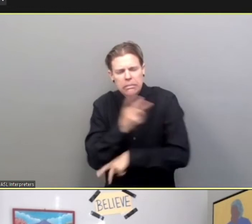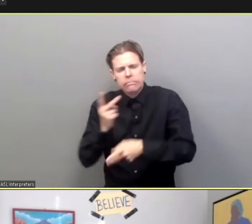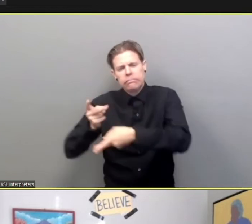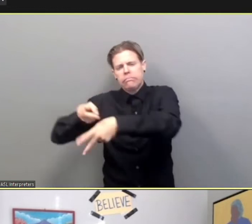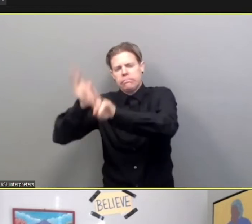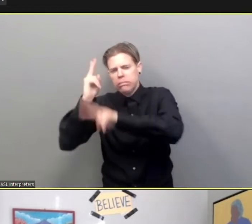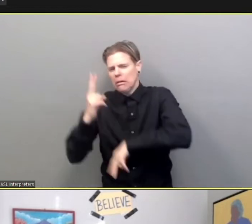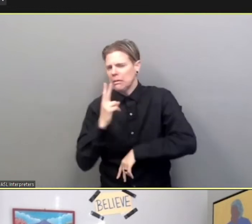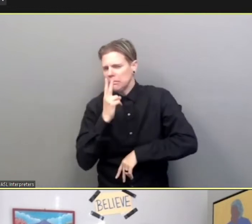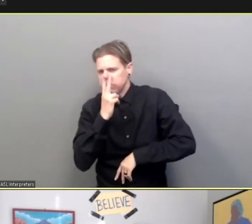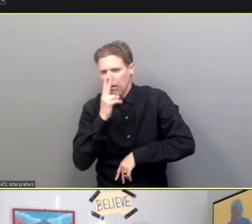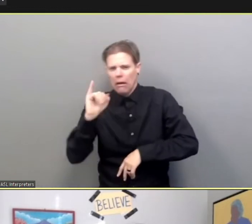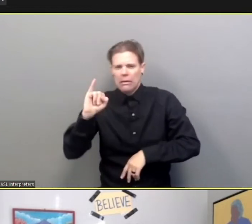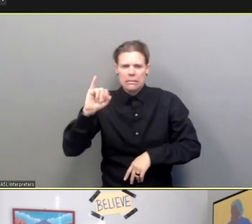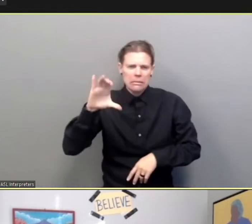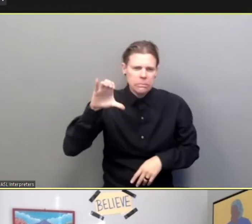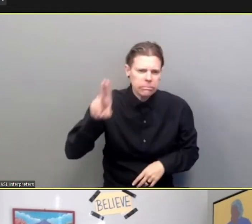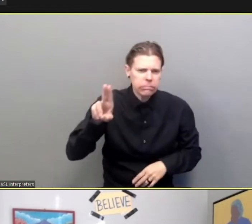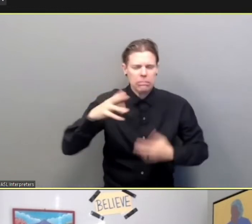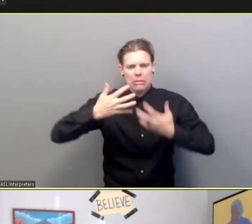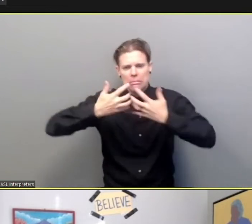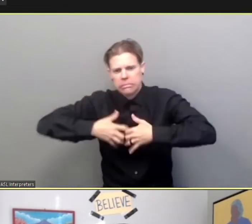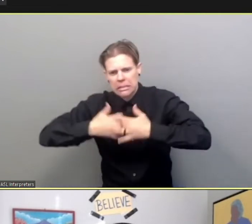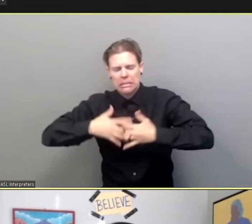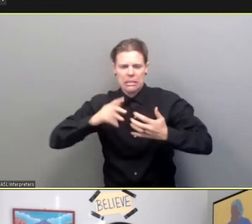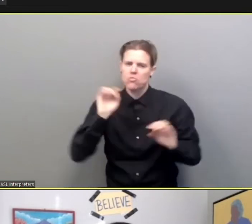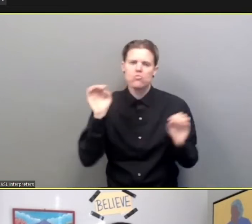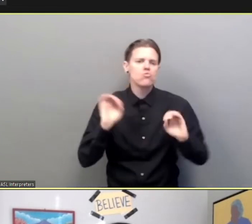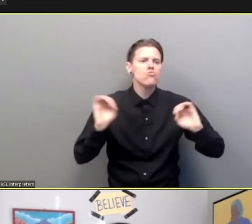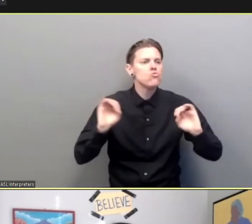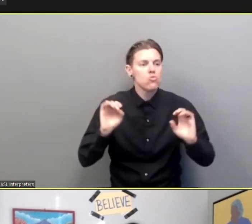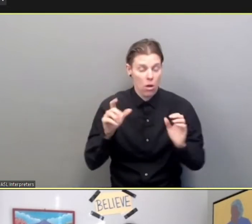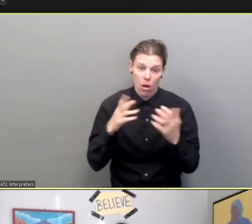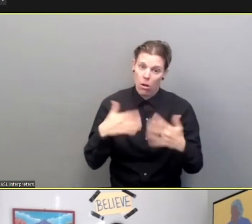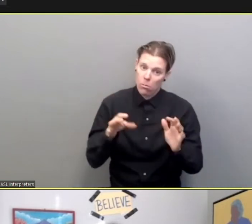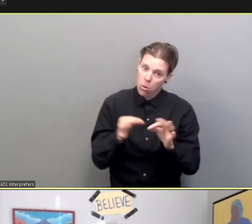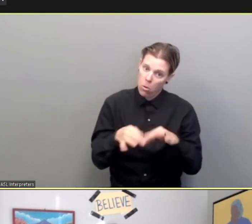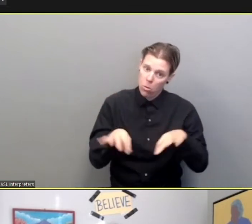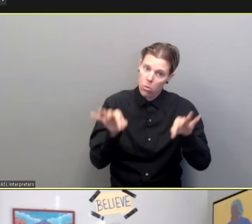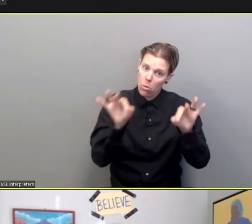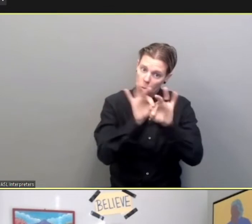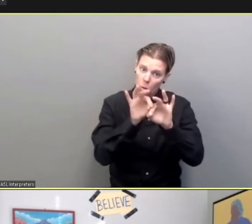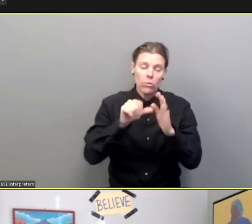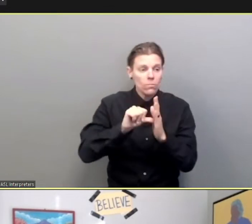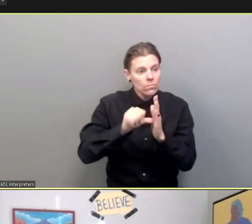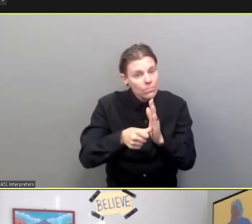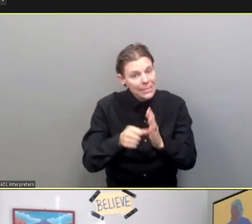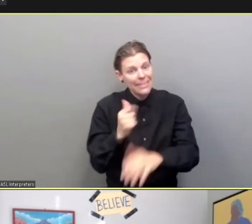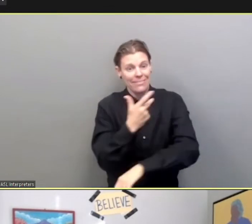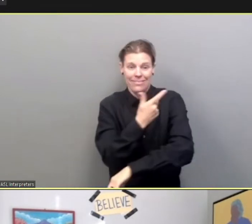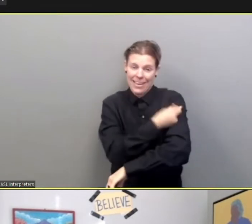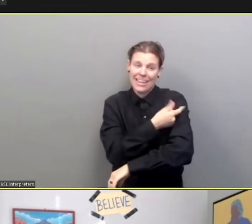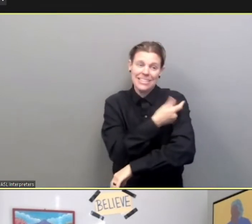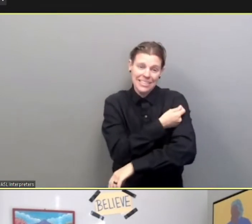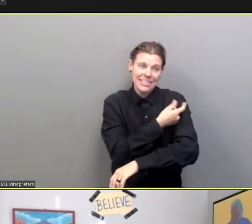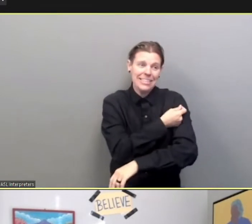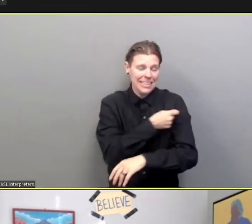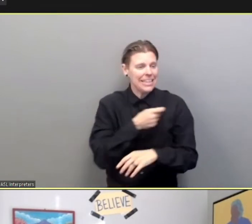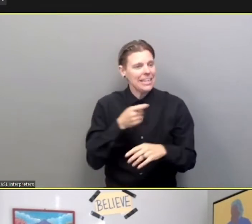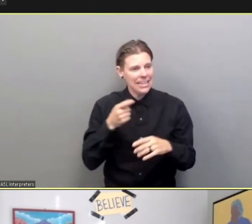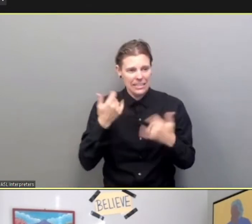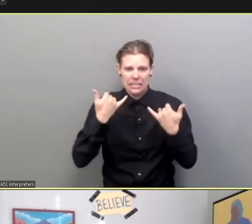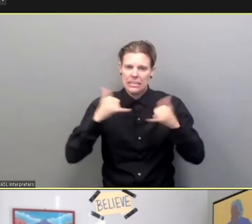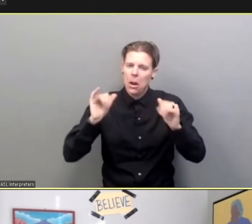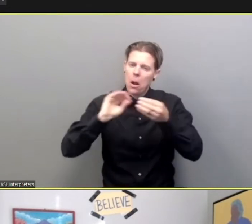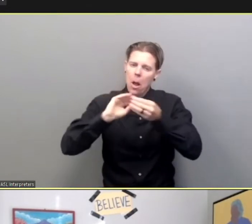So it's just really important to emphasize that these vaccines remain highly effective at preventing these serious